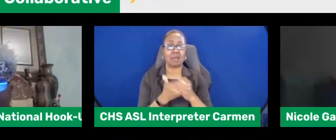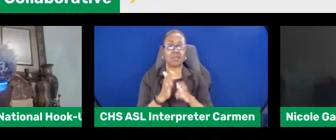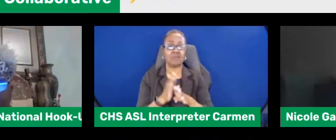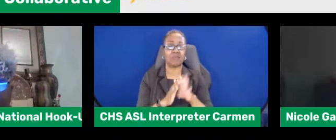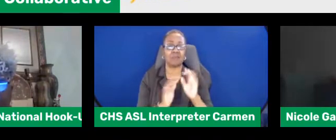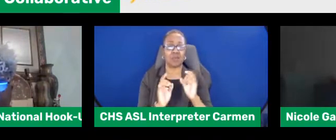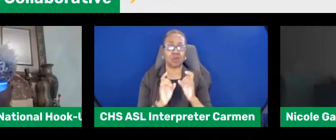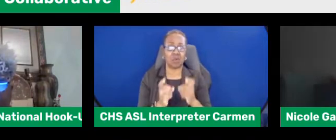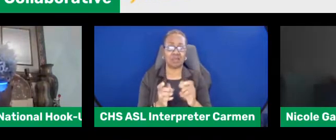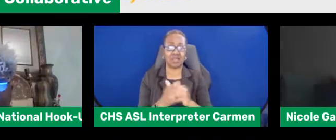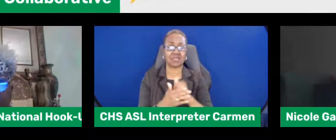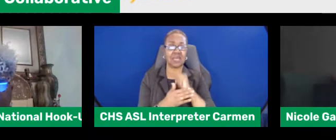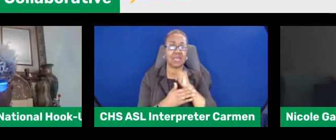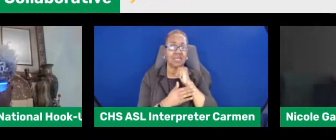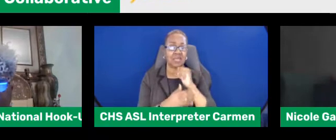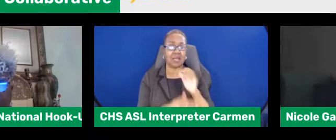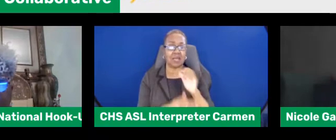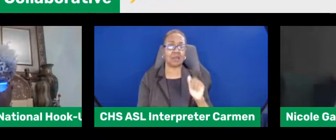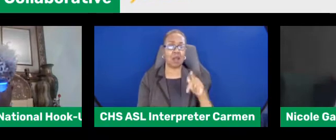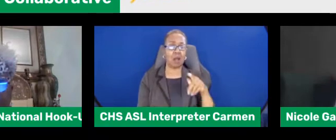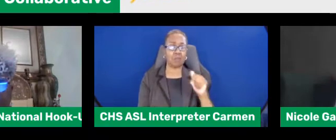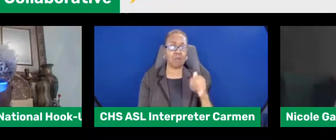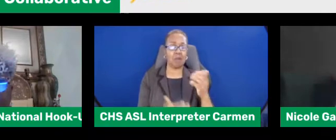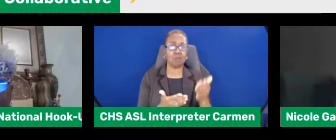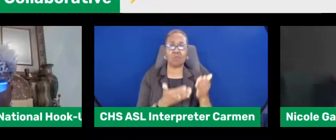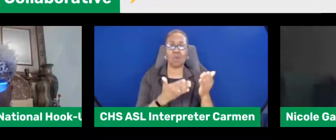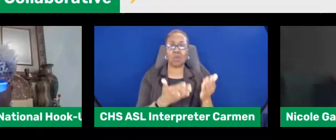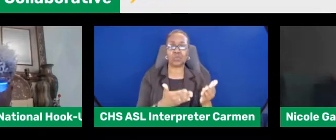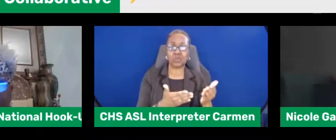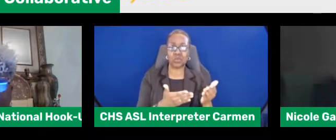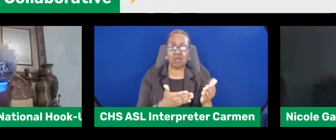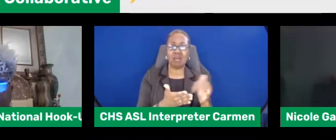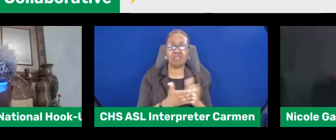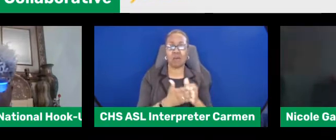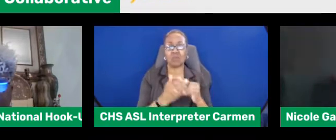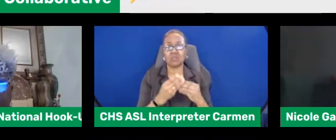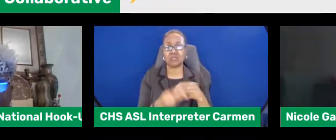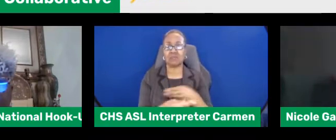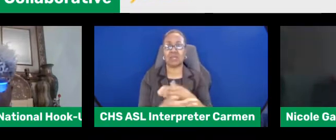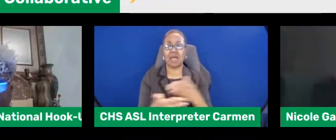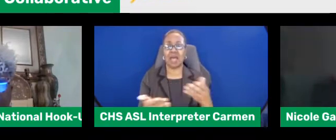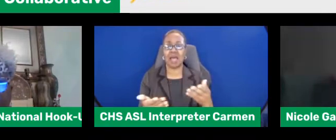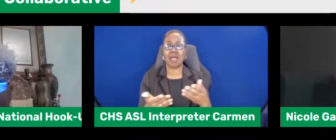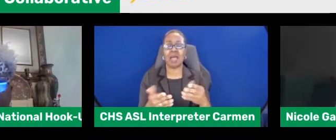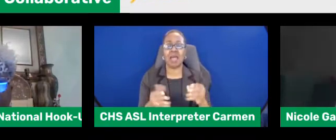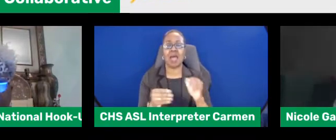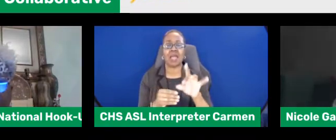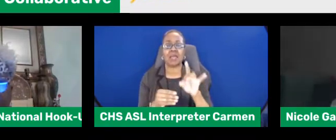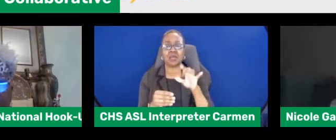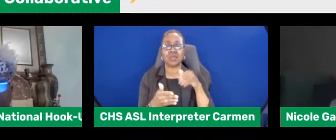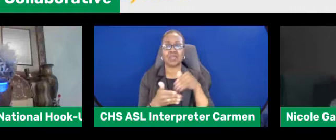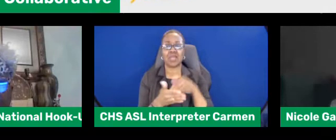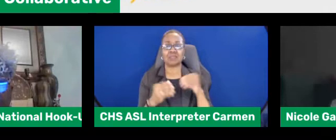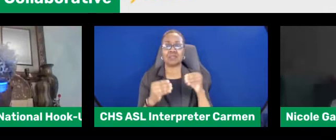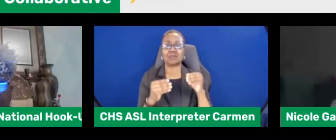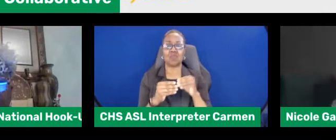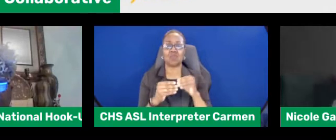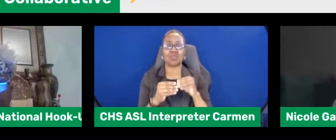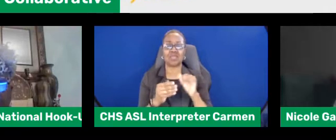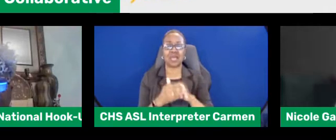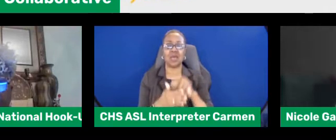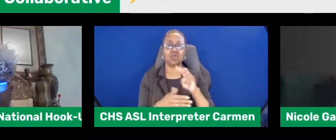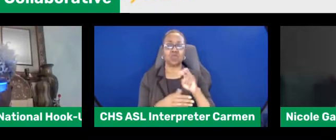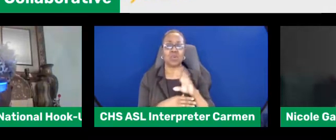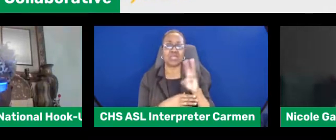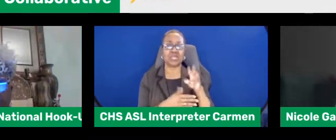Grant, which is a non-ARPA proposal that is going to supply an additional $800,000 to that